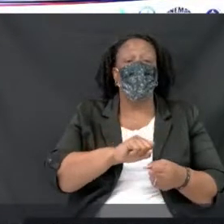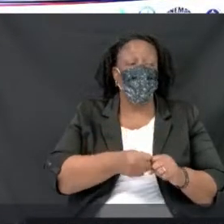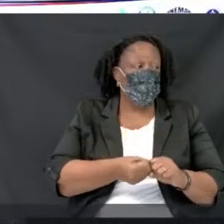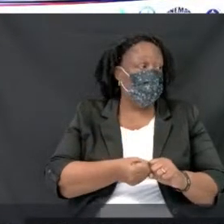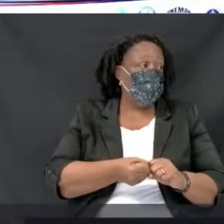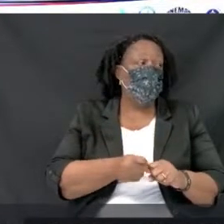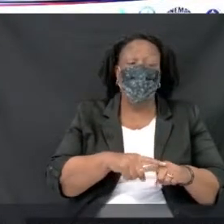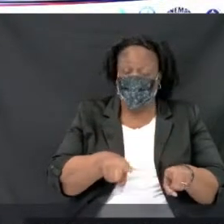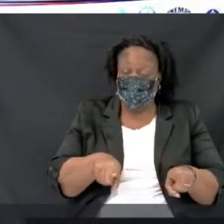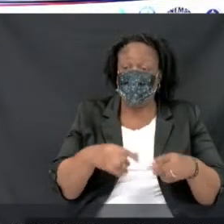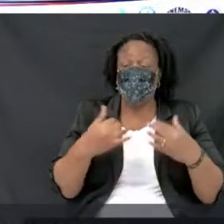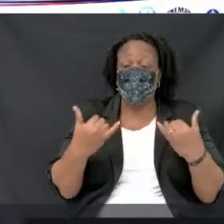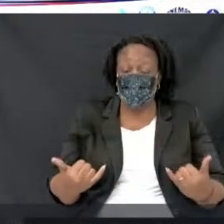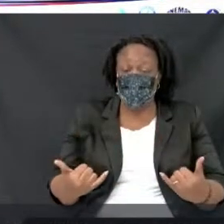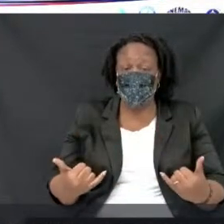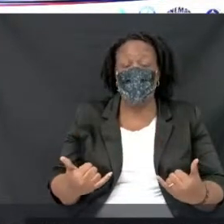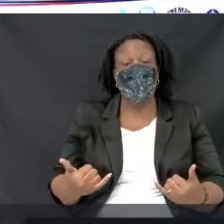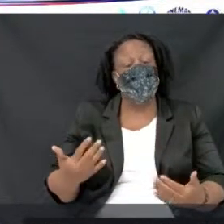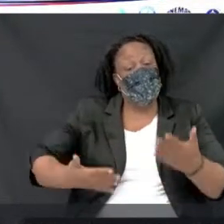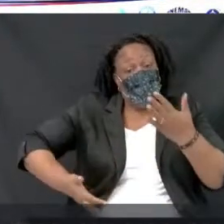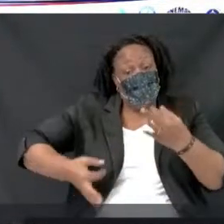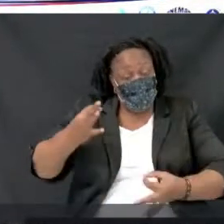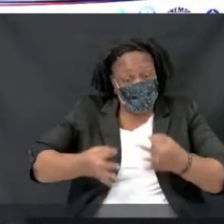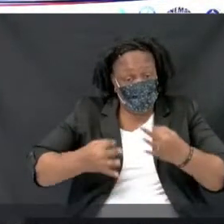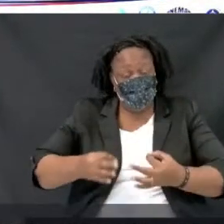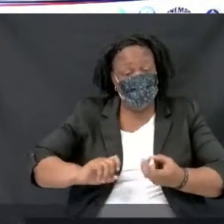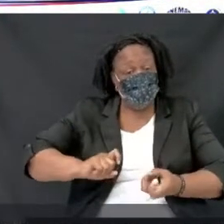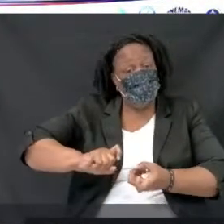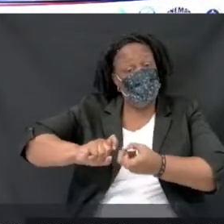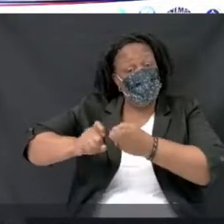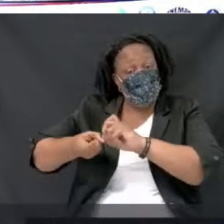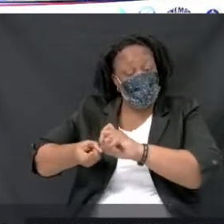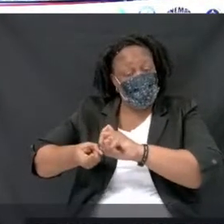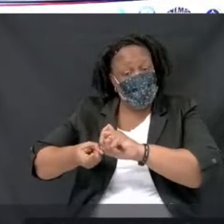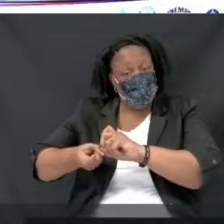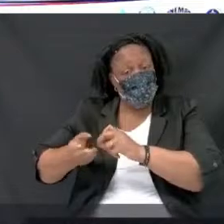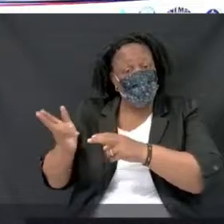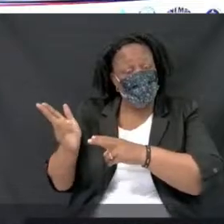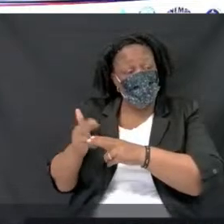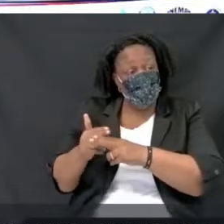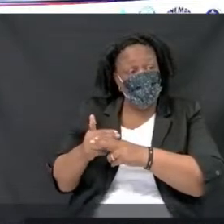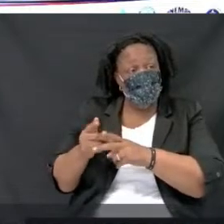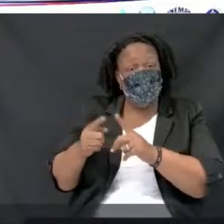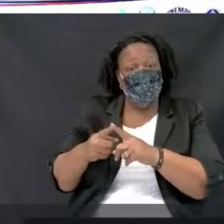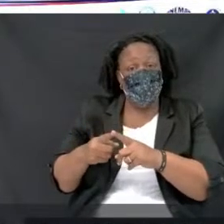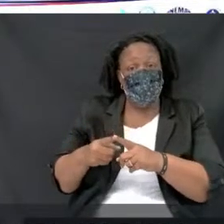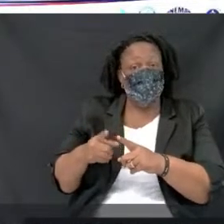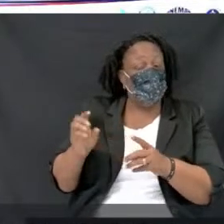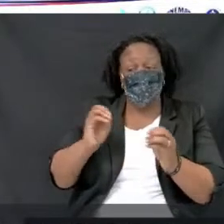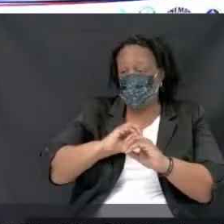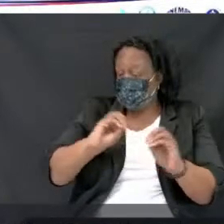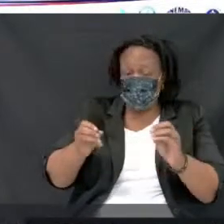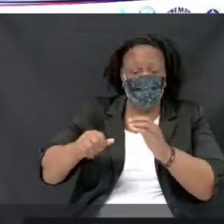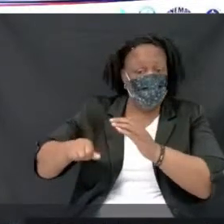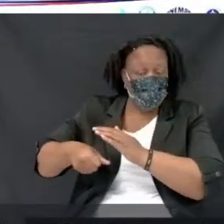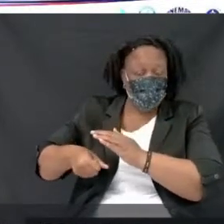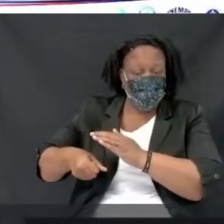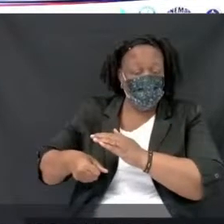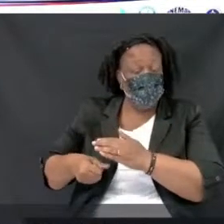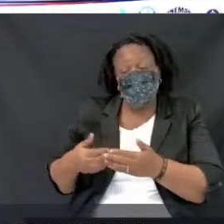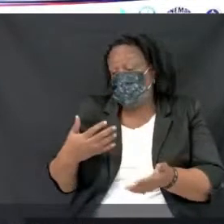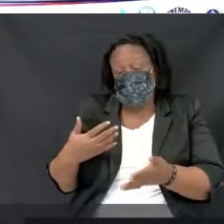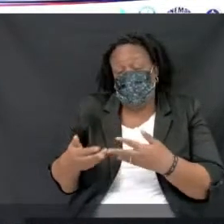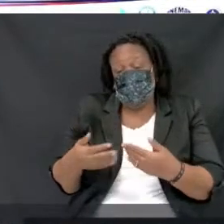of COVID. But once we shift into the land and go, then there will be no need for